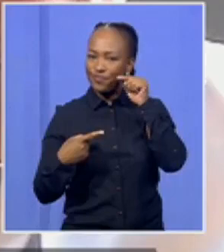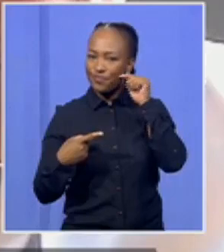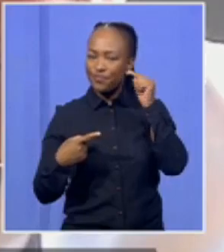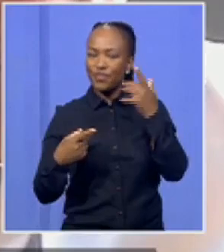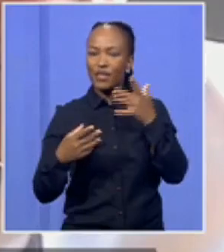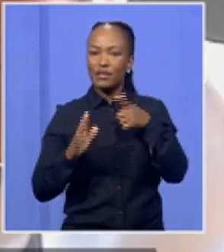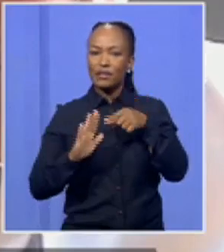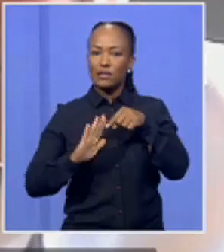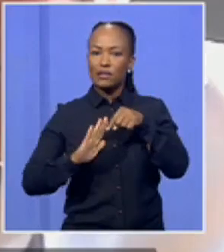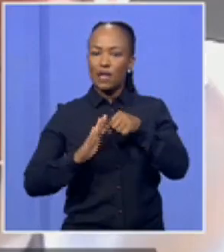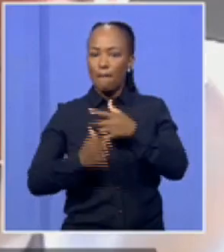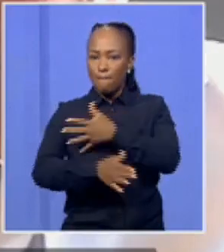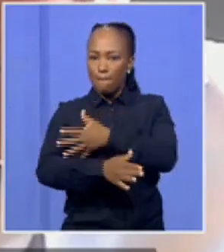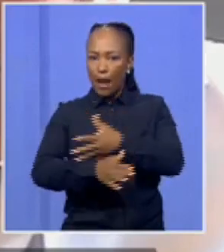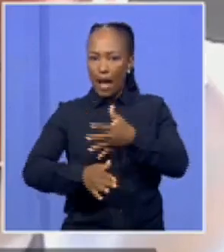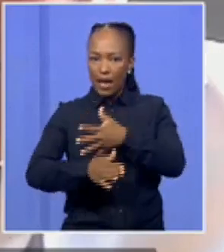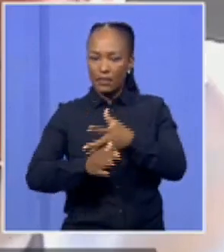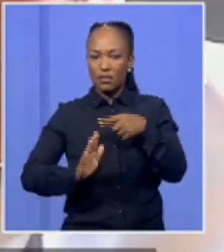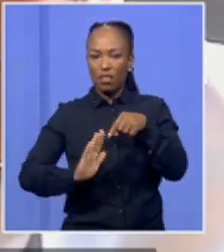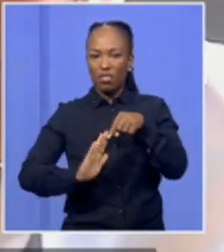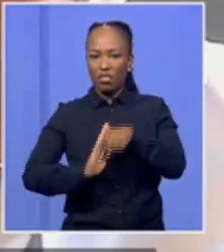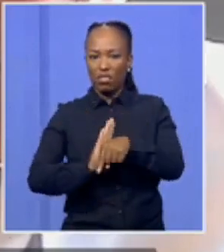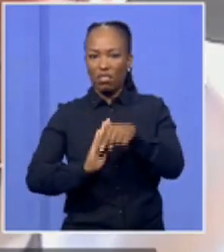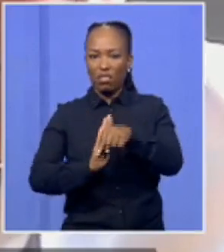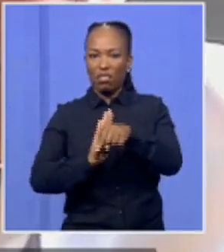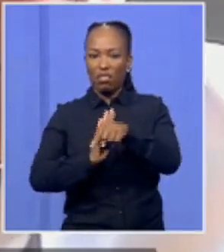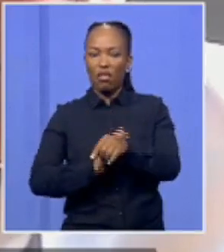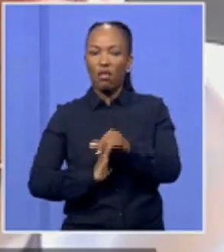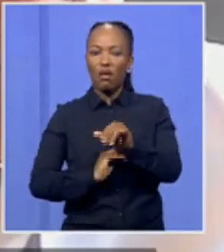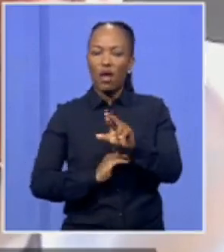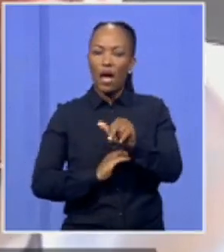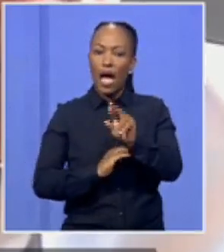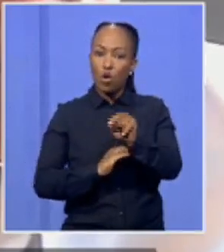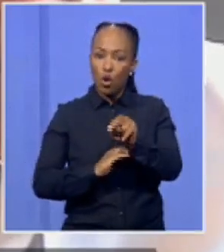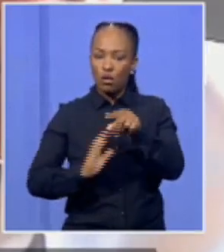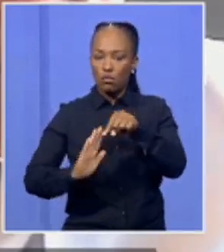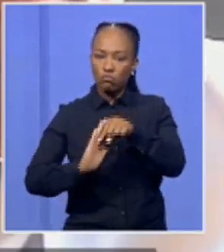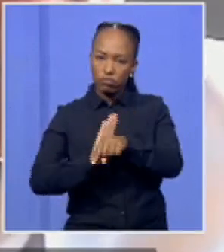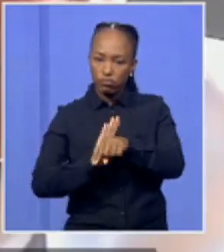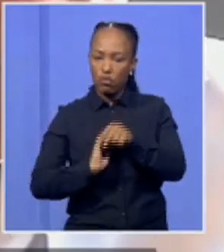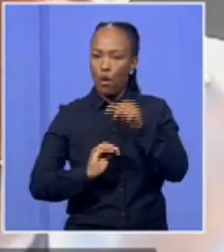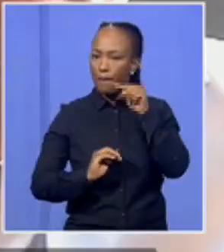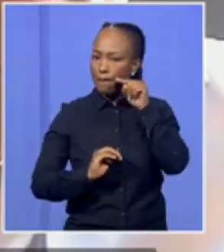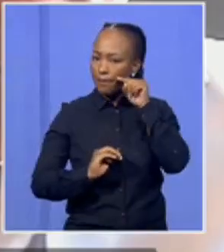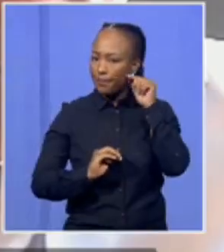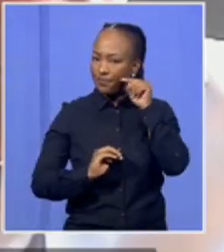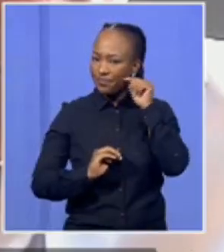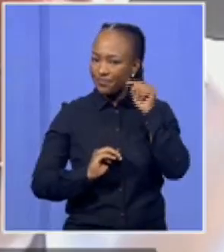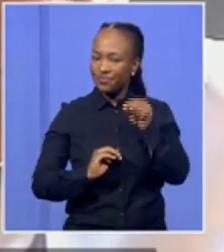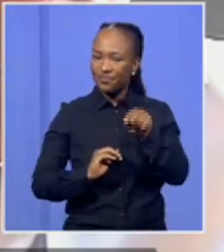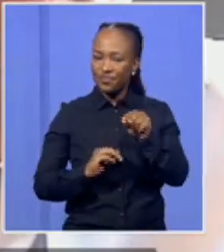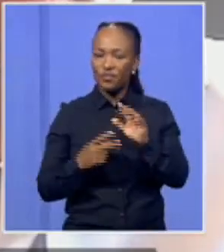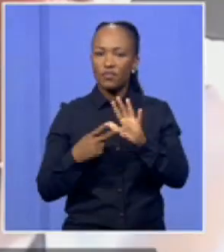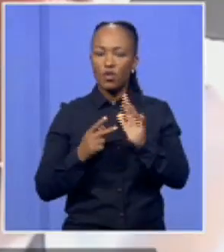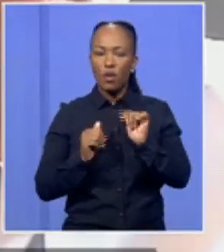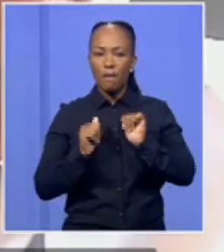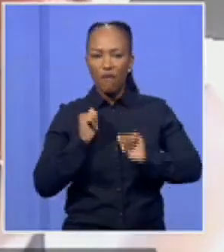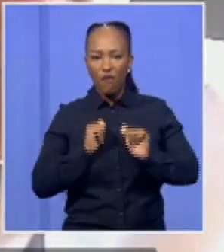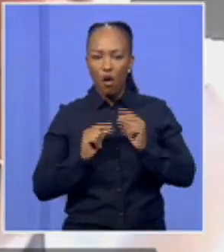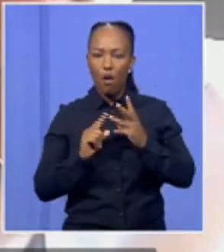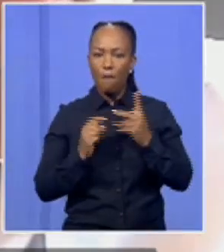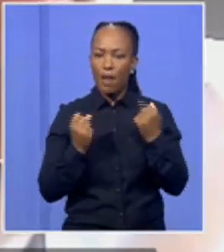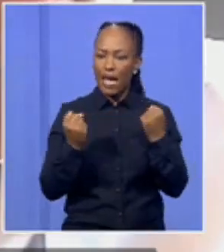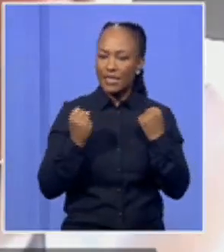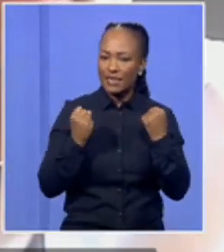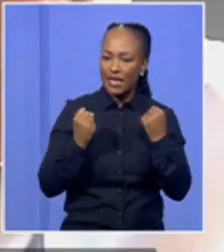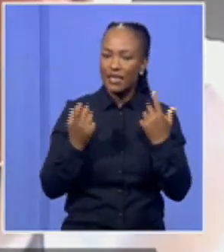so we lose iron there, and we really need iron, especially if we are performing and exercising and training, because we need the